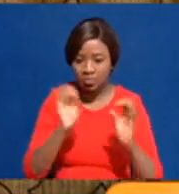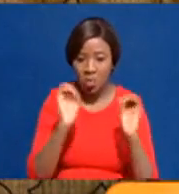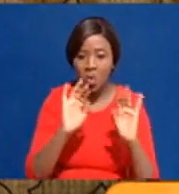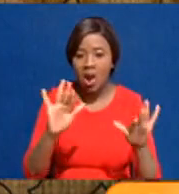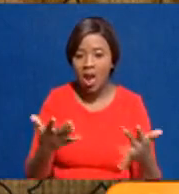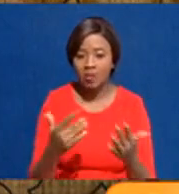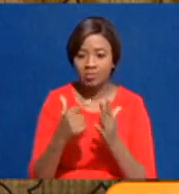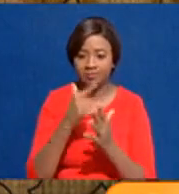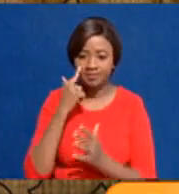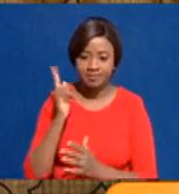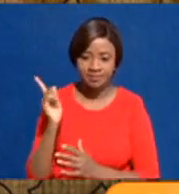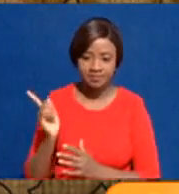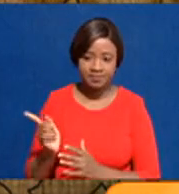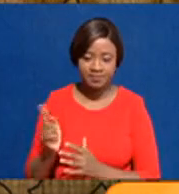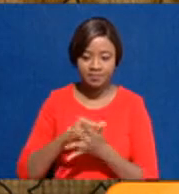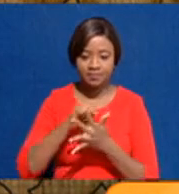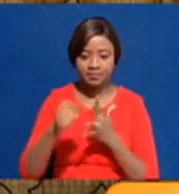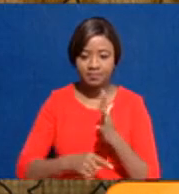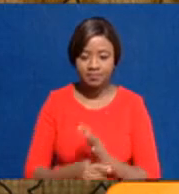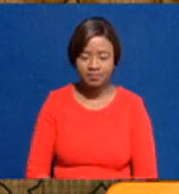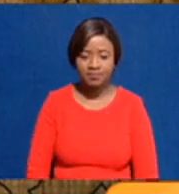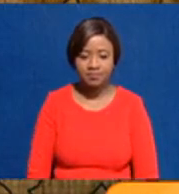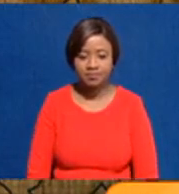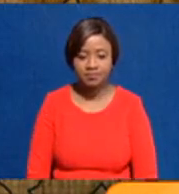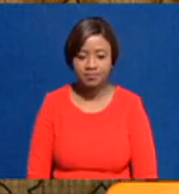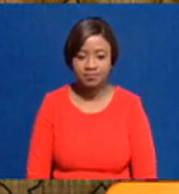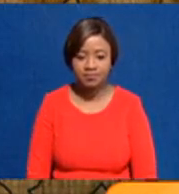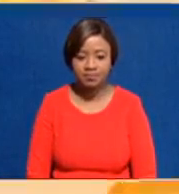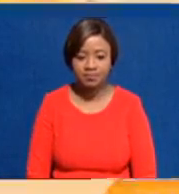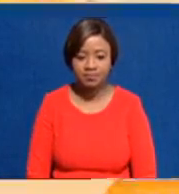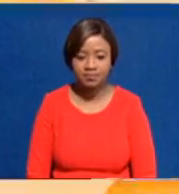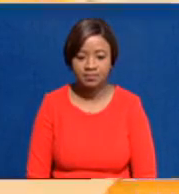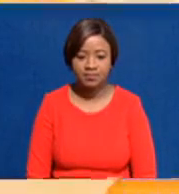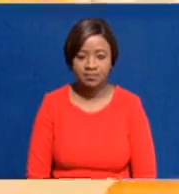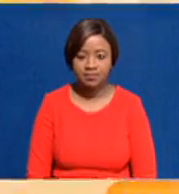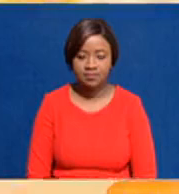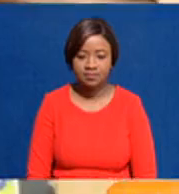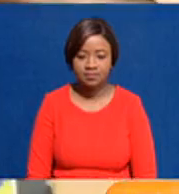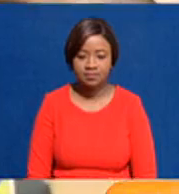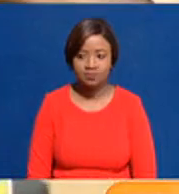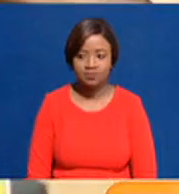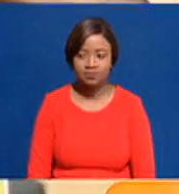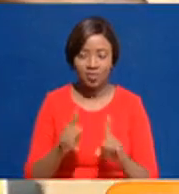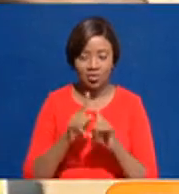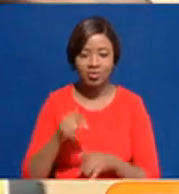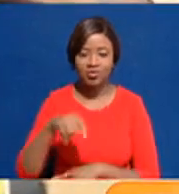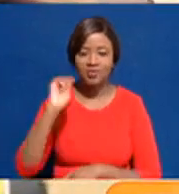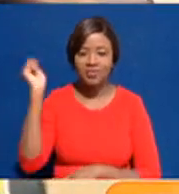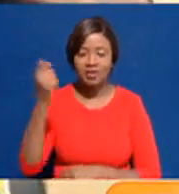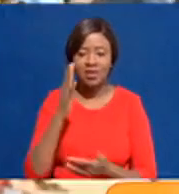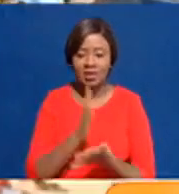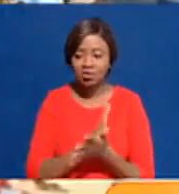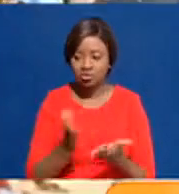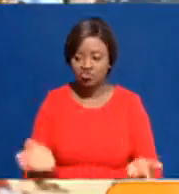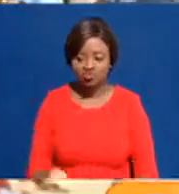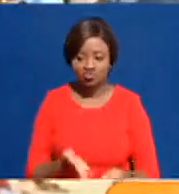of repellents, and wearing long-sleeved clothes to prevent mosquito bites. Kenya has made significant progress in